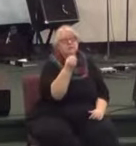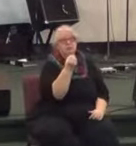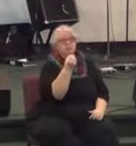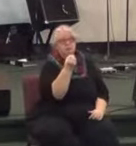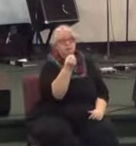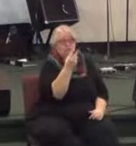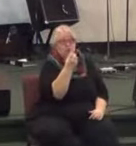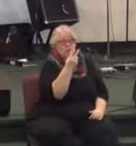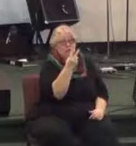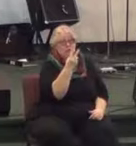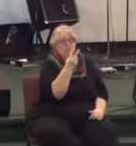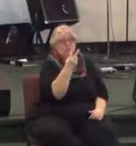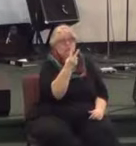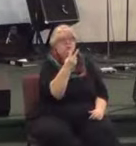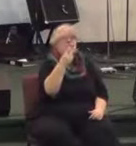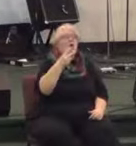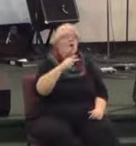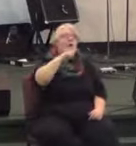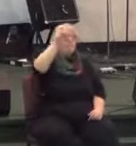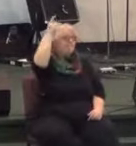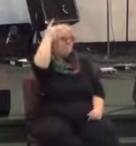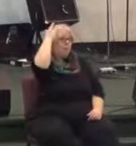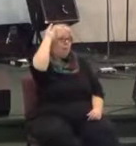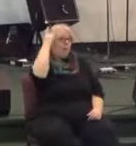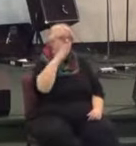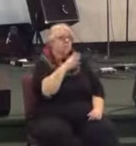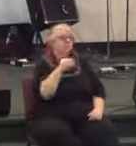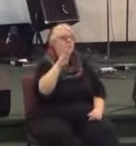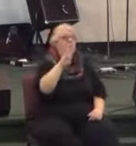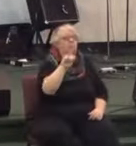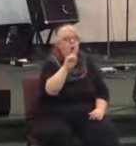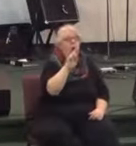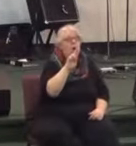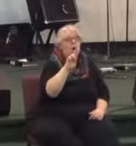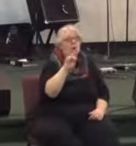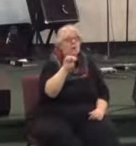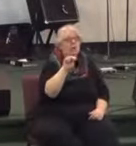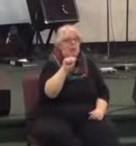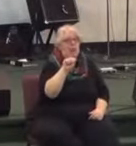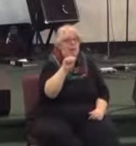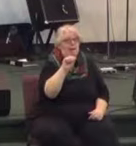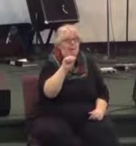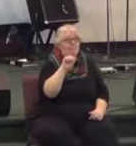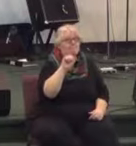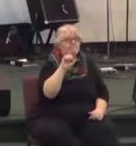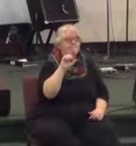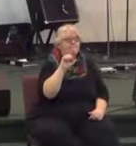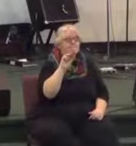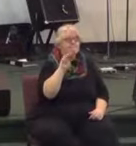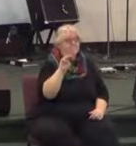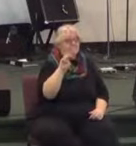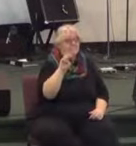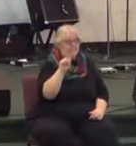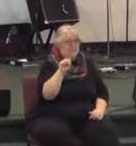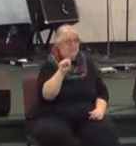And Paul and Barnabas have gone to Antioch. And what's cool about Antioch, it was the first